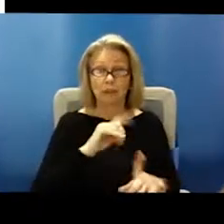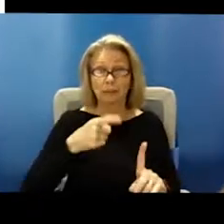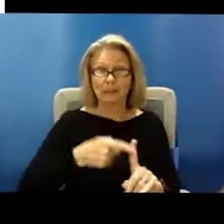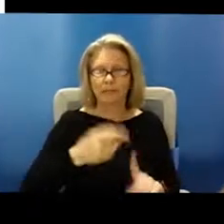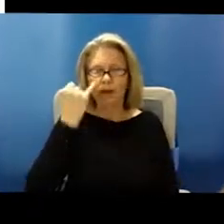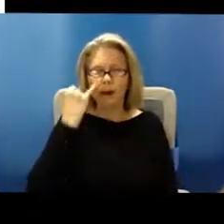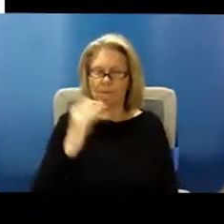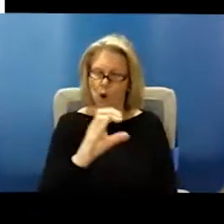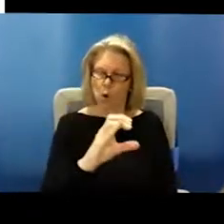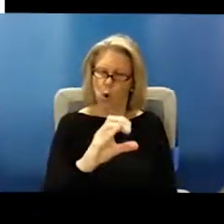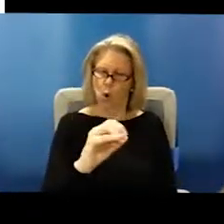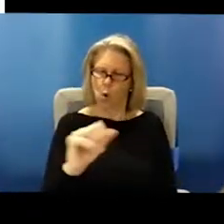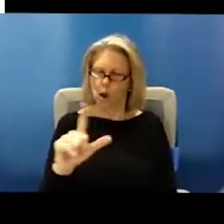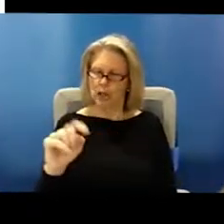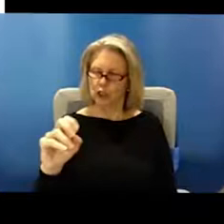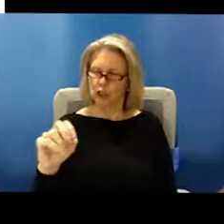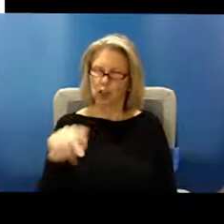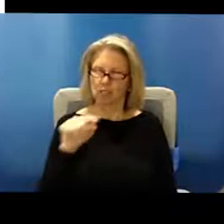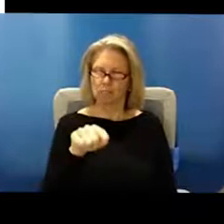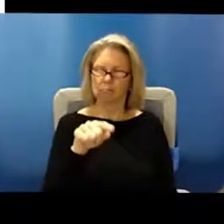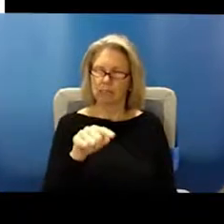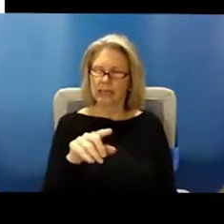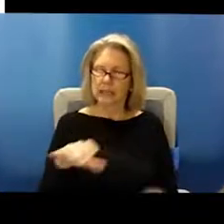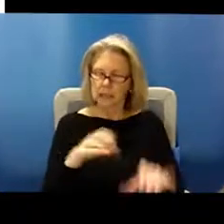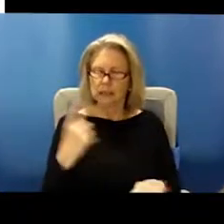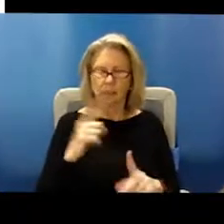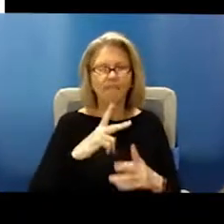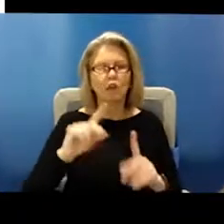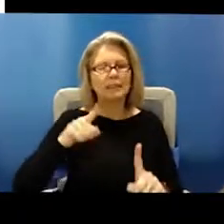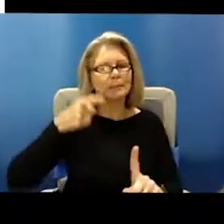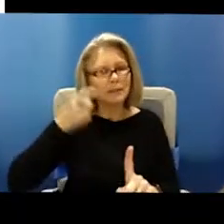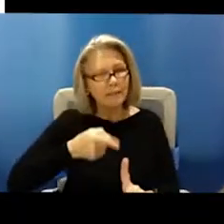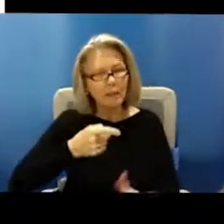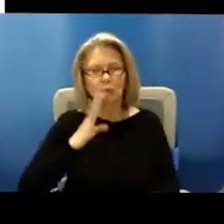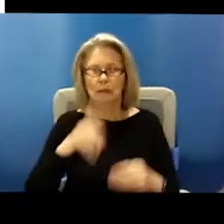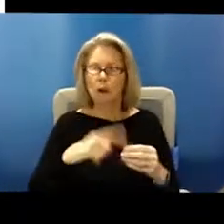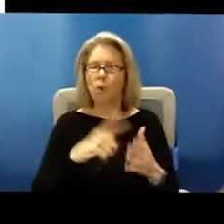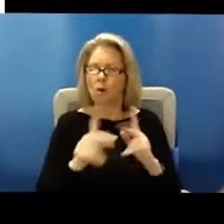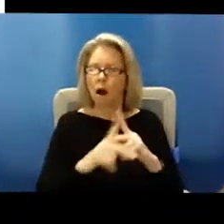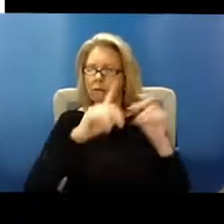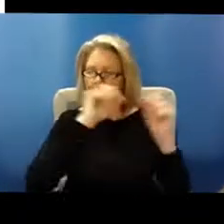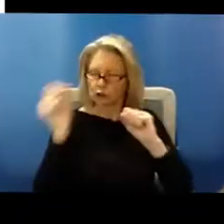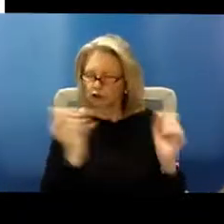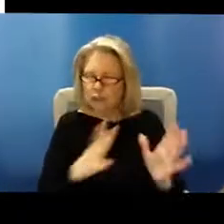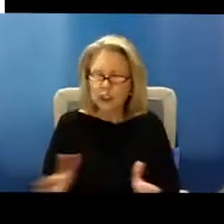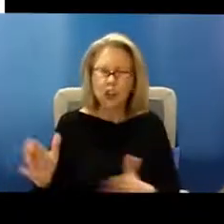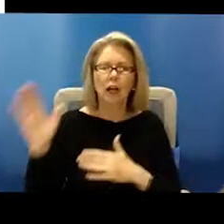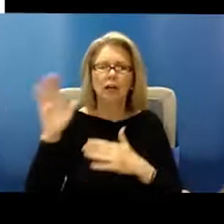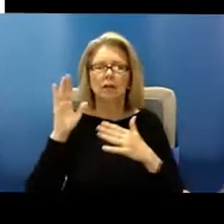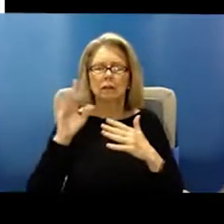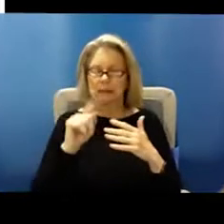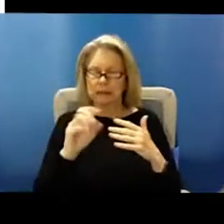I'm interested specifically in the notion of coalition is that it does something really specific. It talks about the kind of